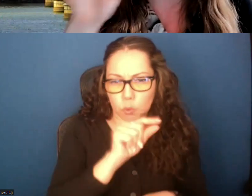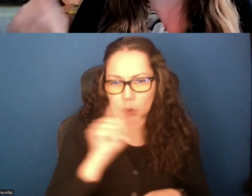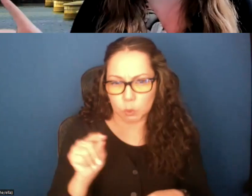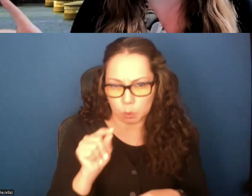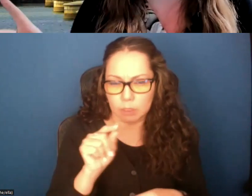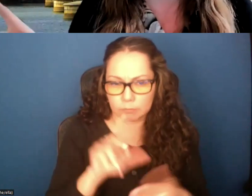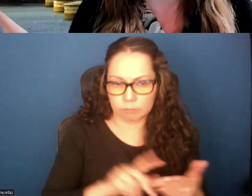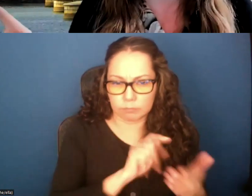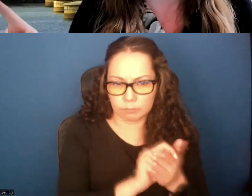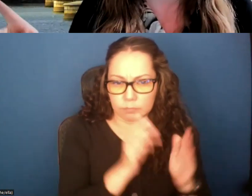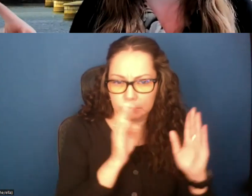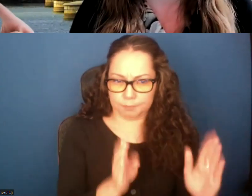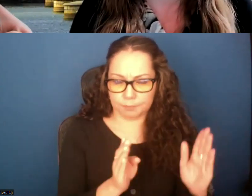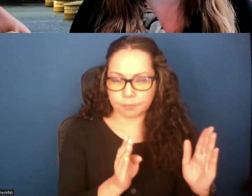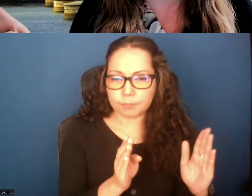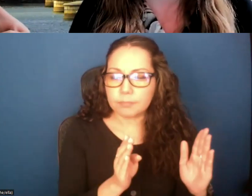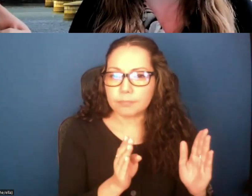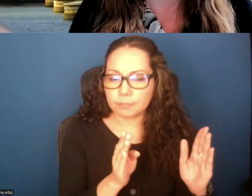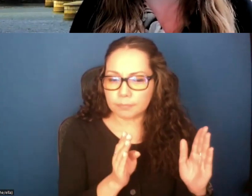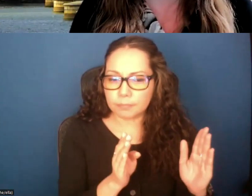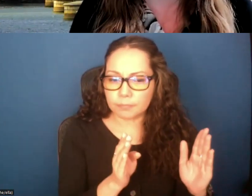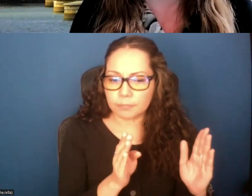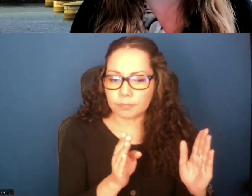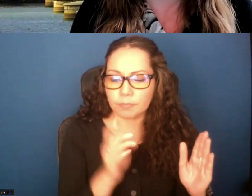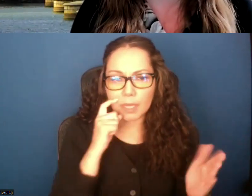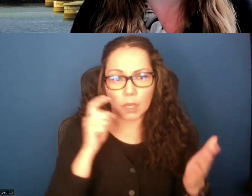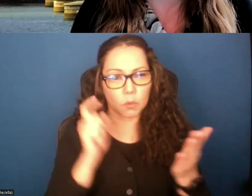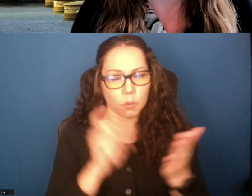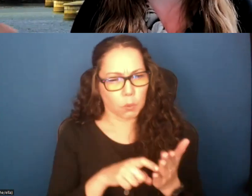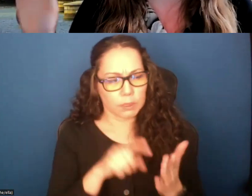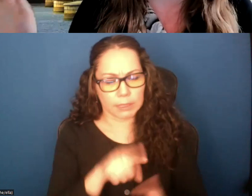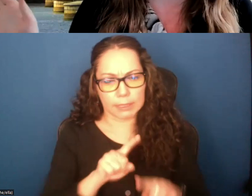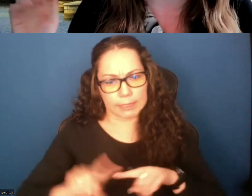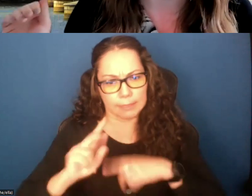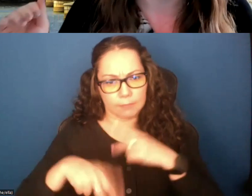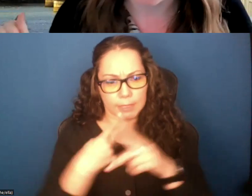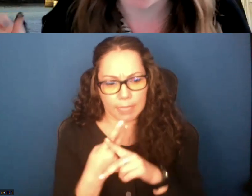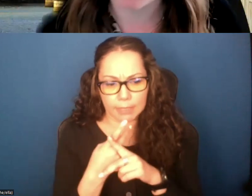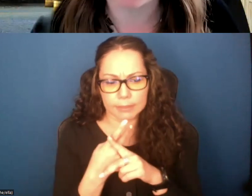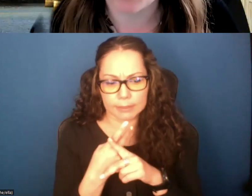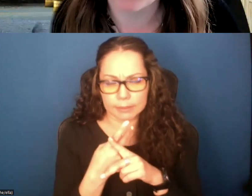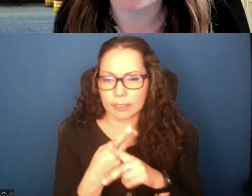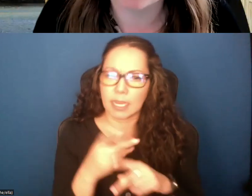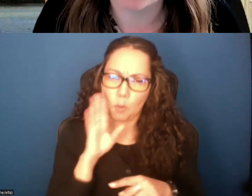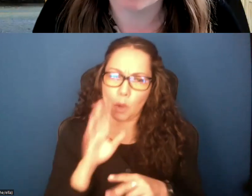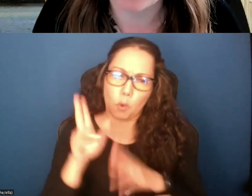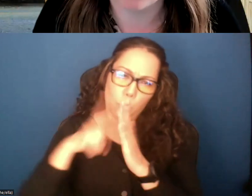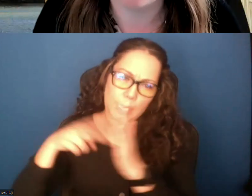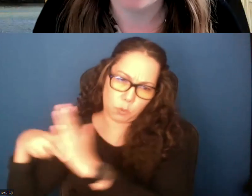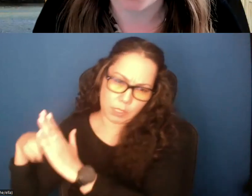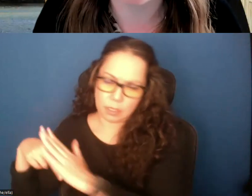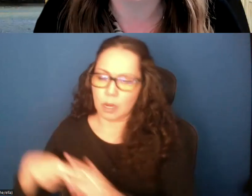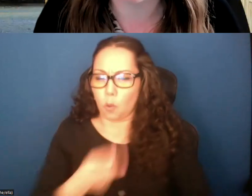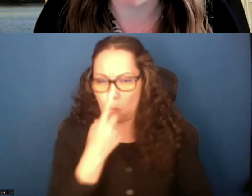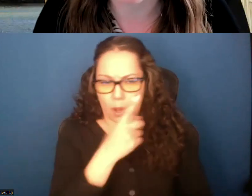And just noting that there were different types of, so I'm just going to read them. There's one question.